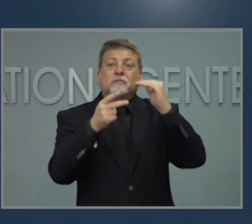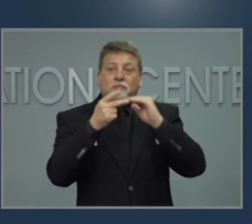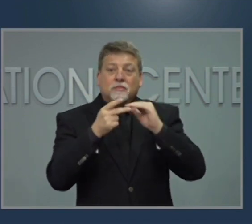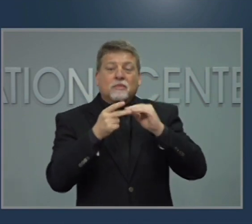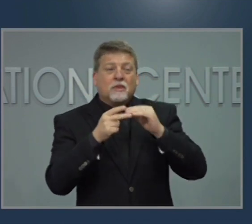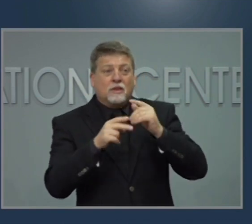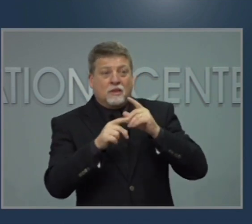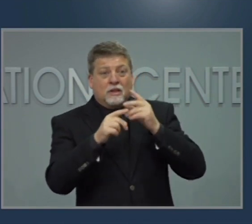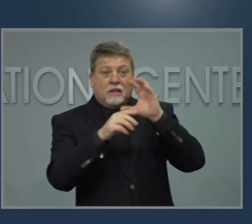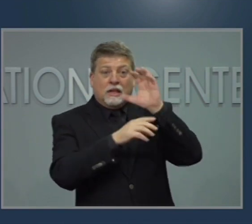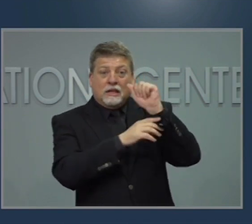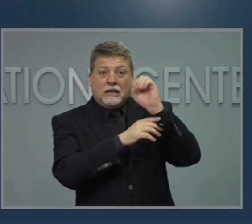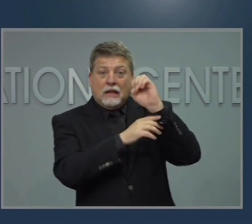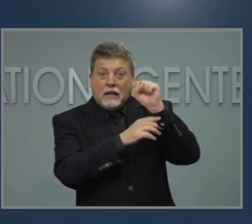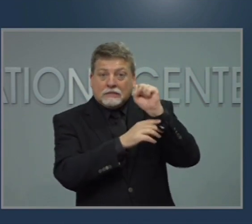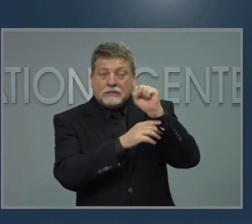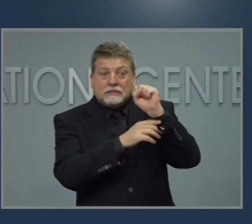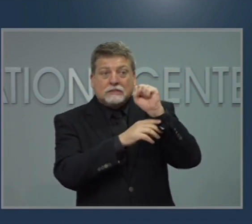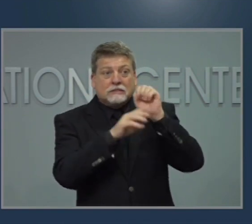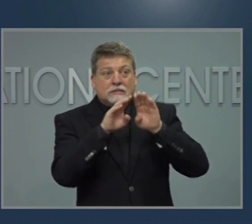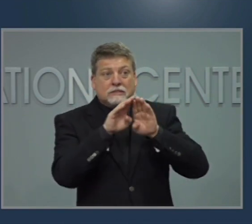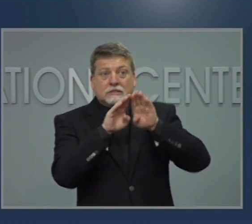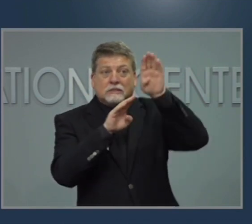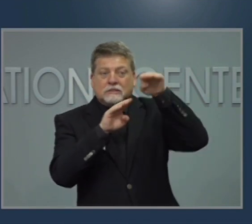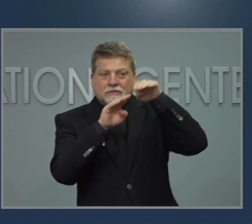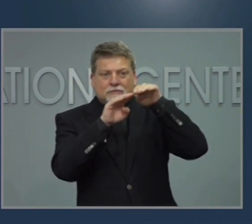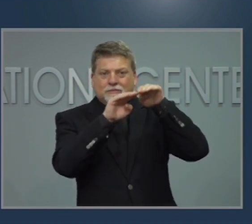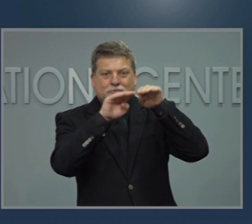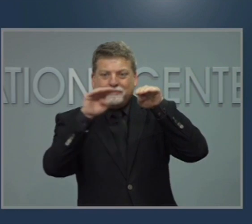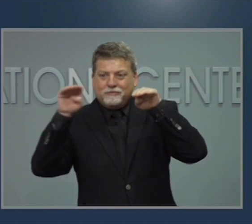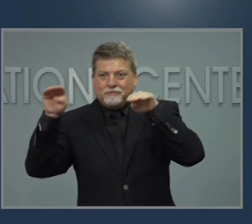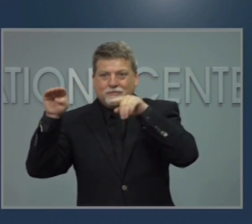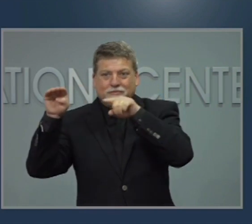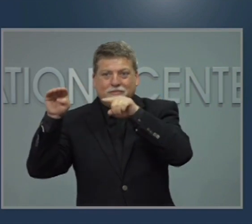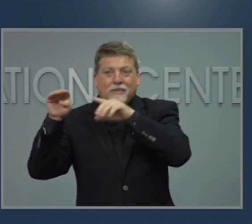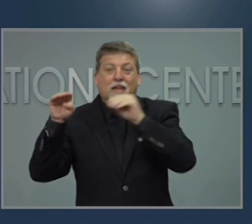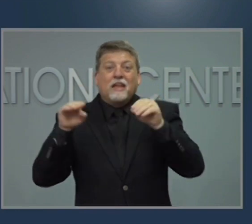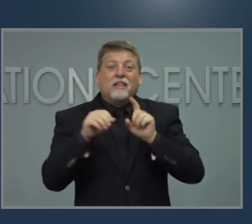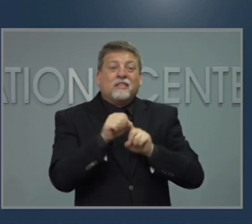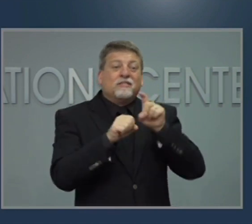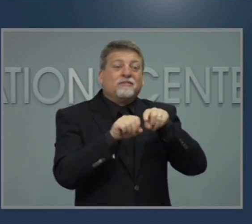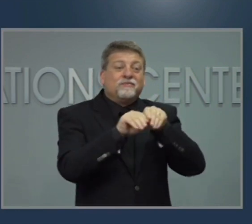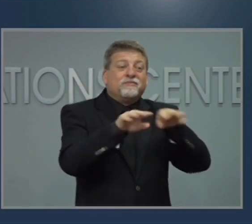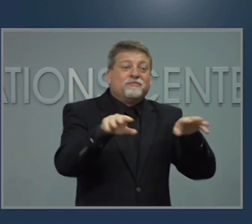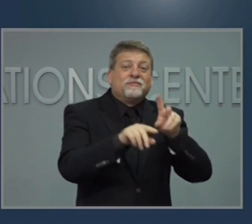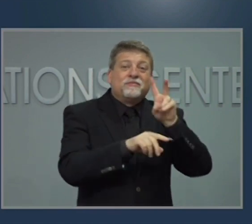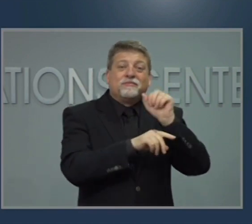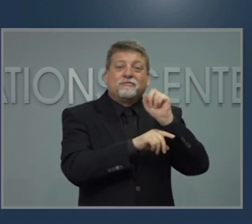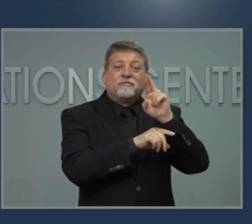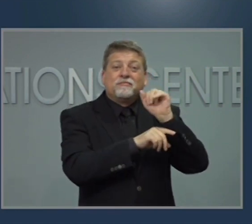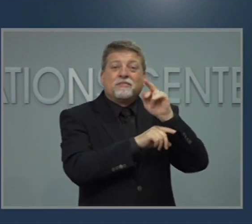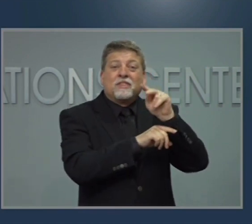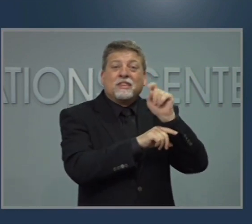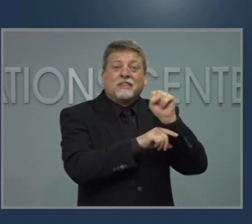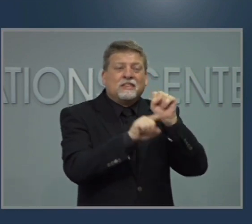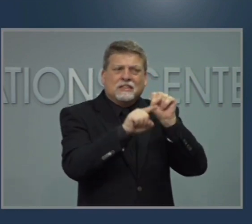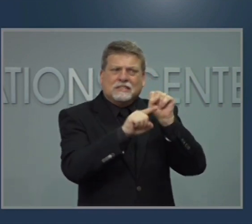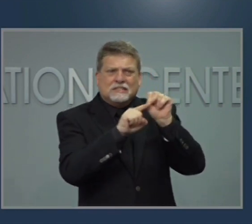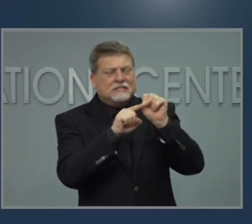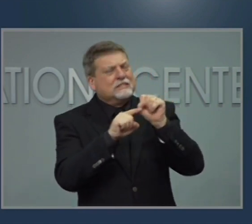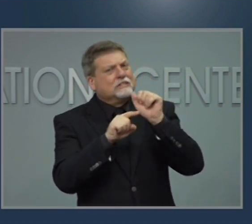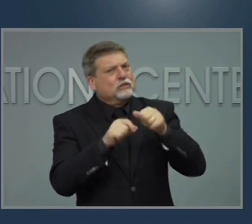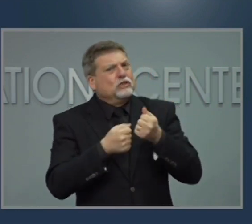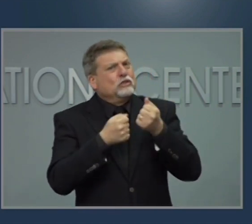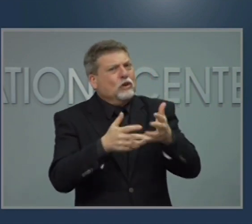Carolina's trajectory of cases has plateaued, and with those new variants the governor mentioned, we need to keep our guard up. Cases does get